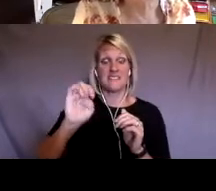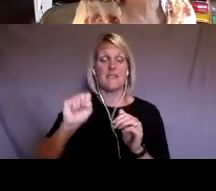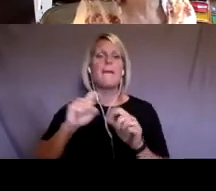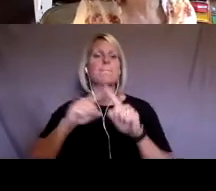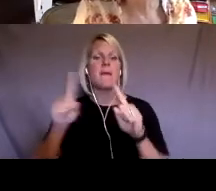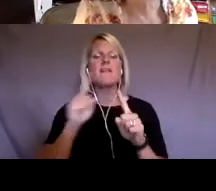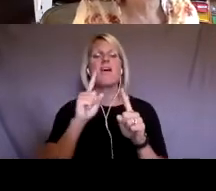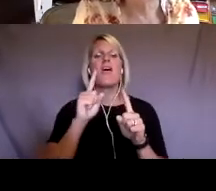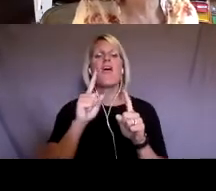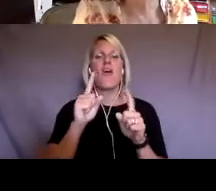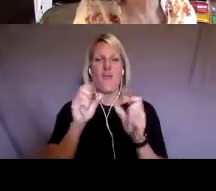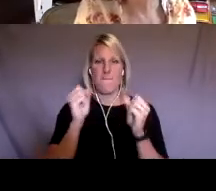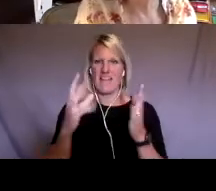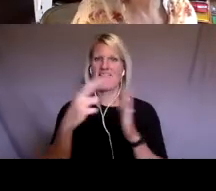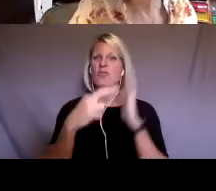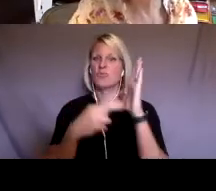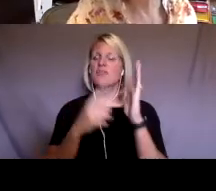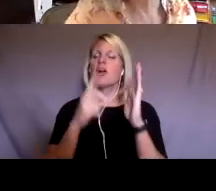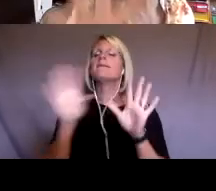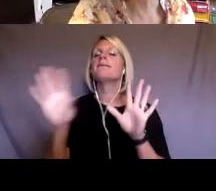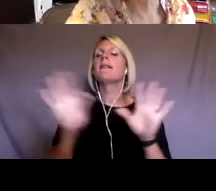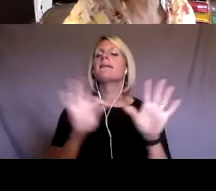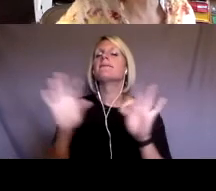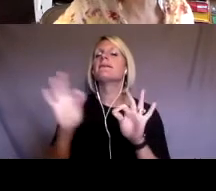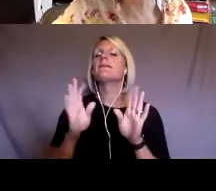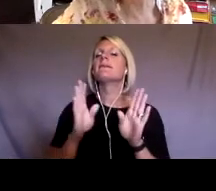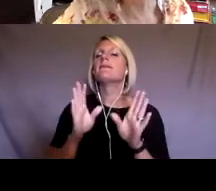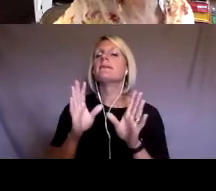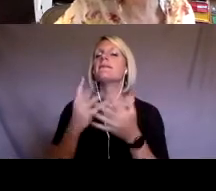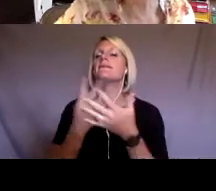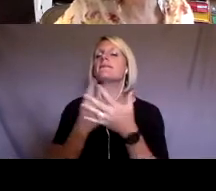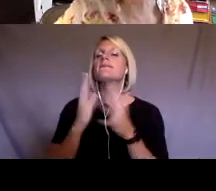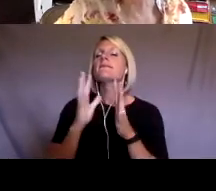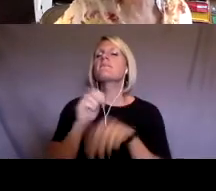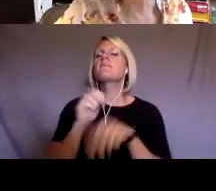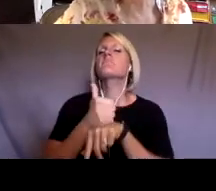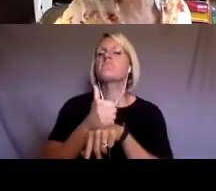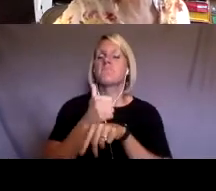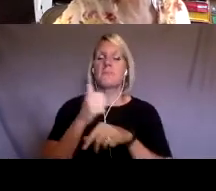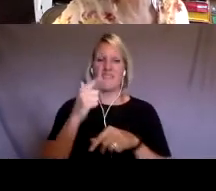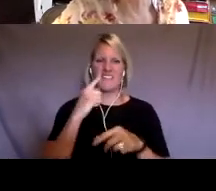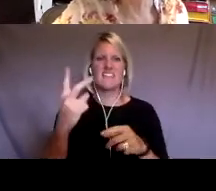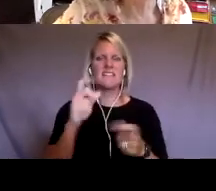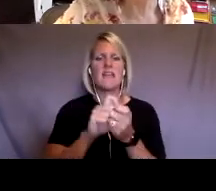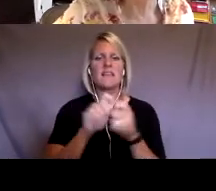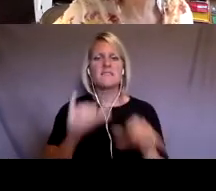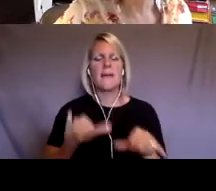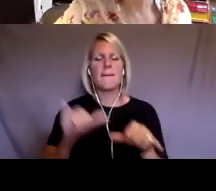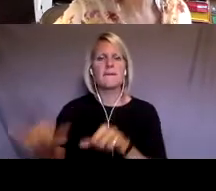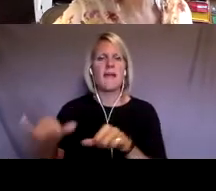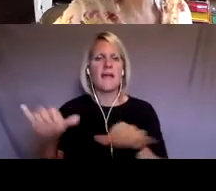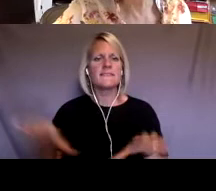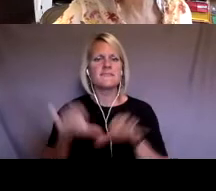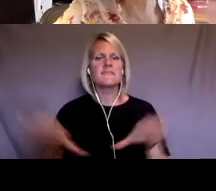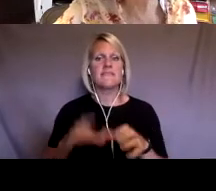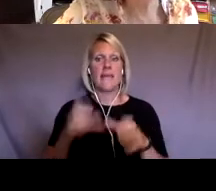selectively implemented. So we see exactly the same activity happening in both slides,